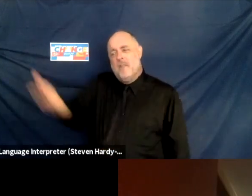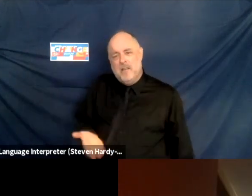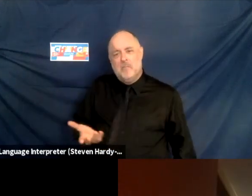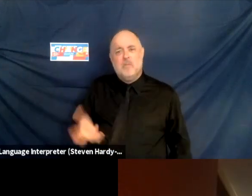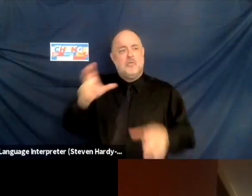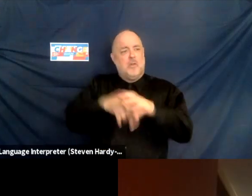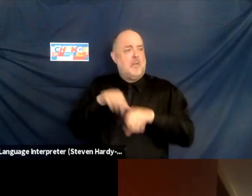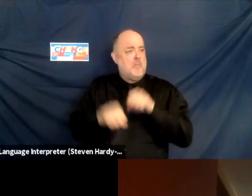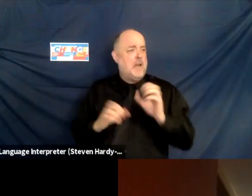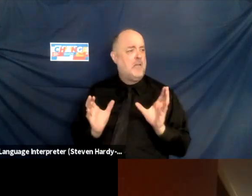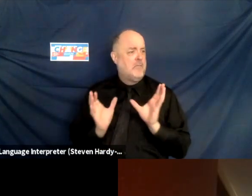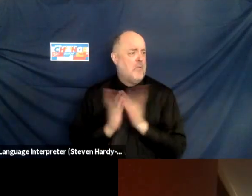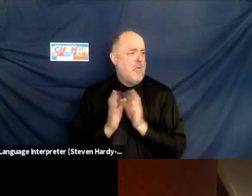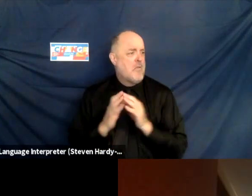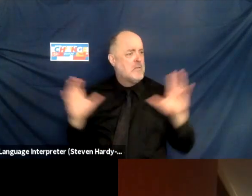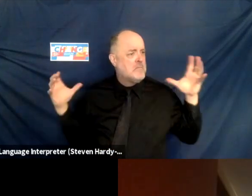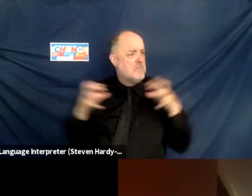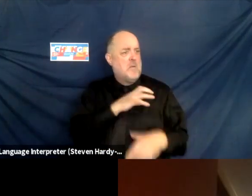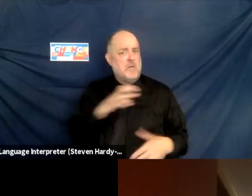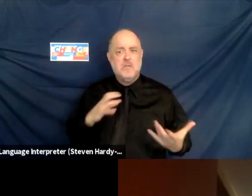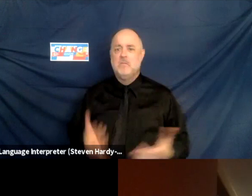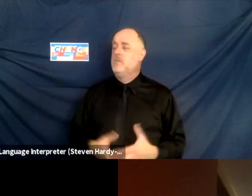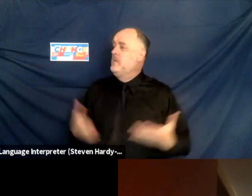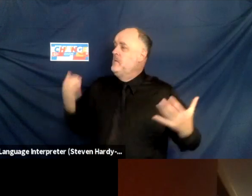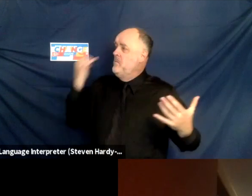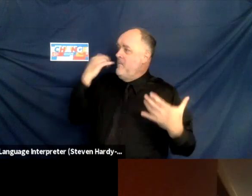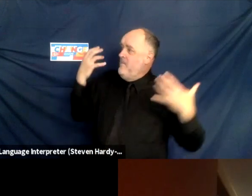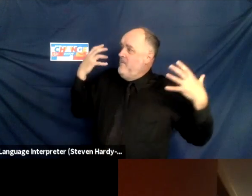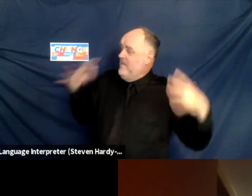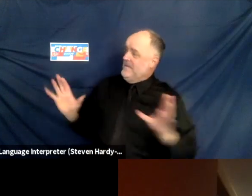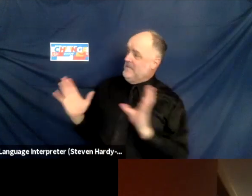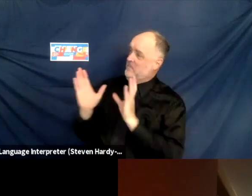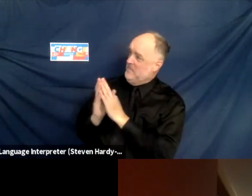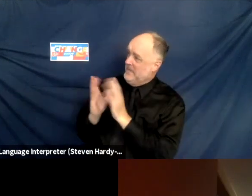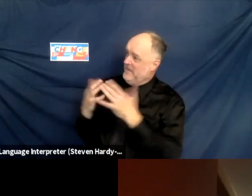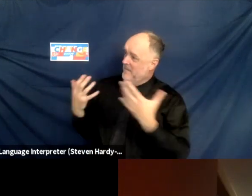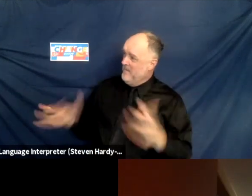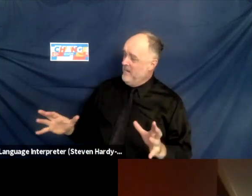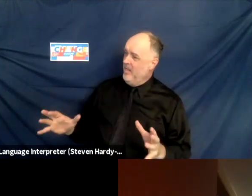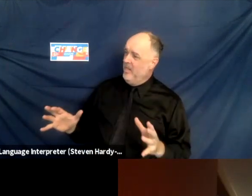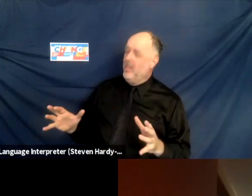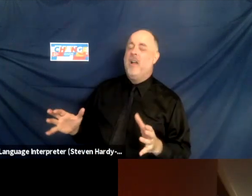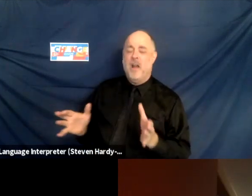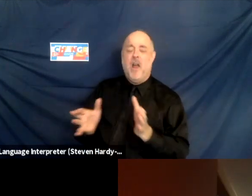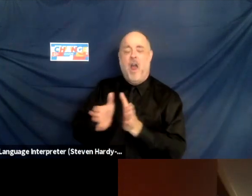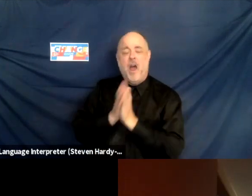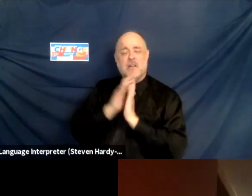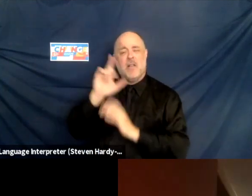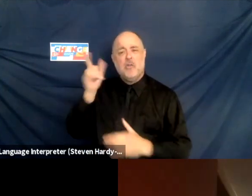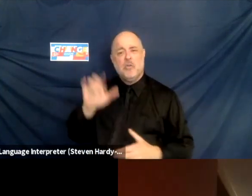Bike Caucus. And if you've already had your meeting, that's something that you can put in your follow-up email.